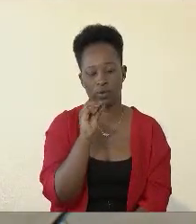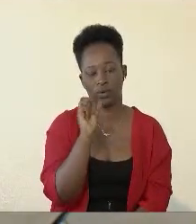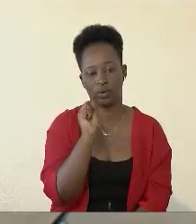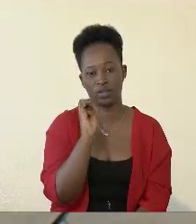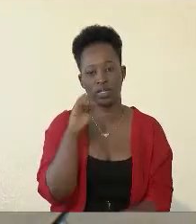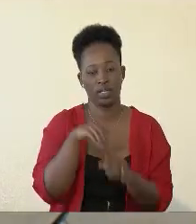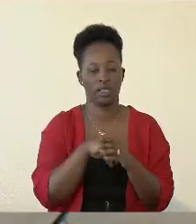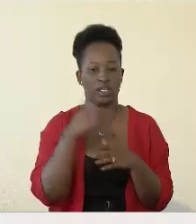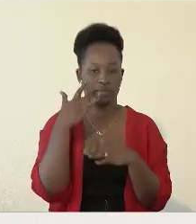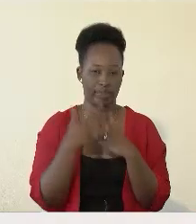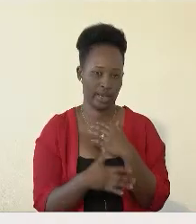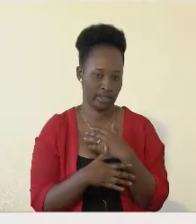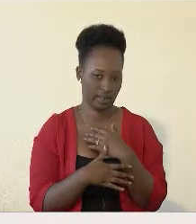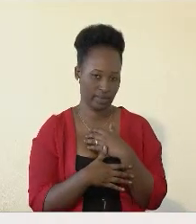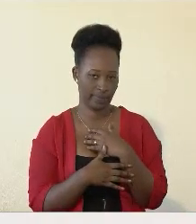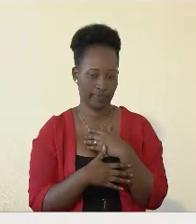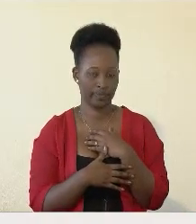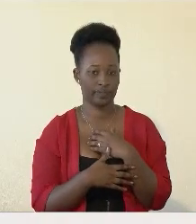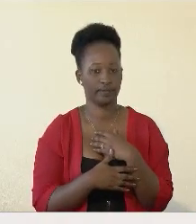These two hormones, the insulins